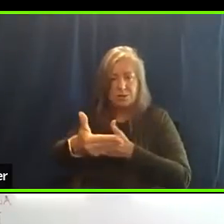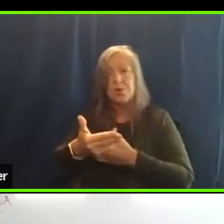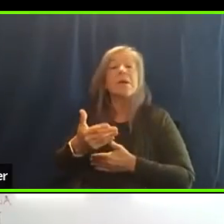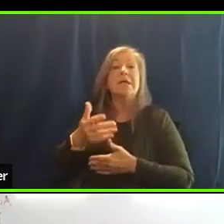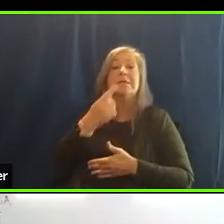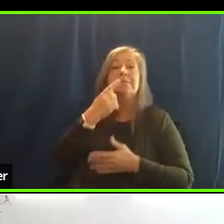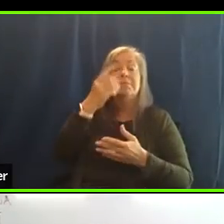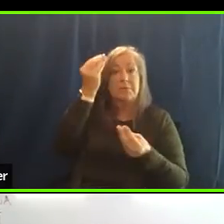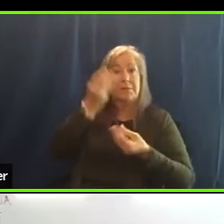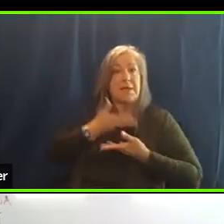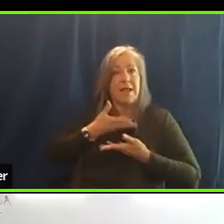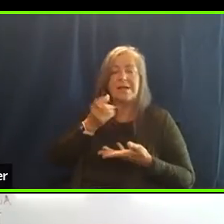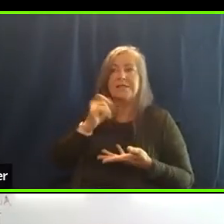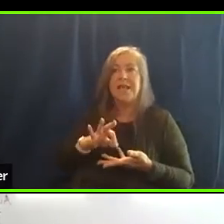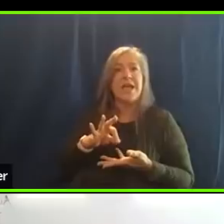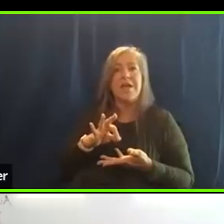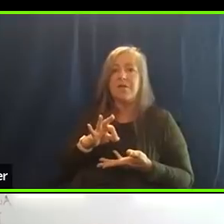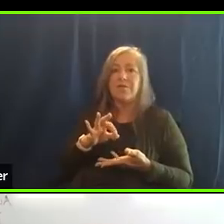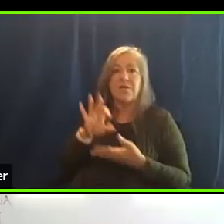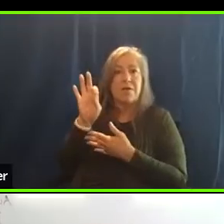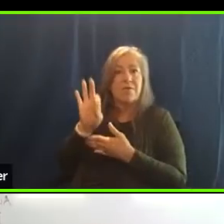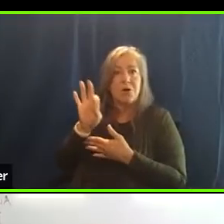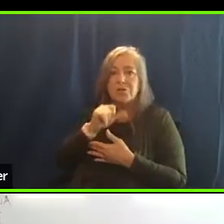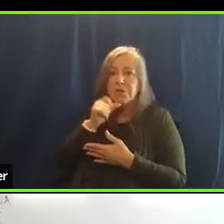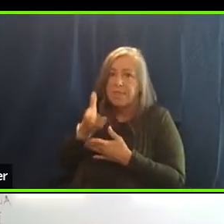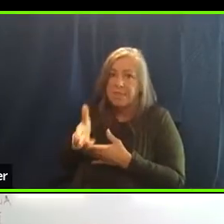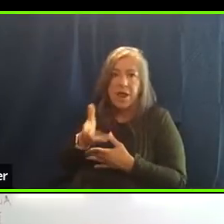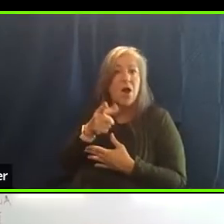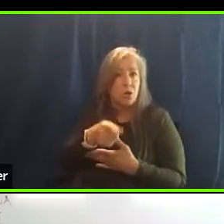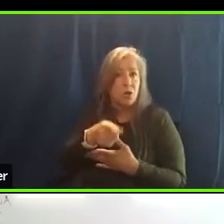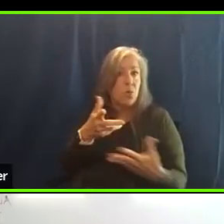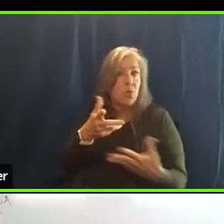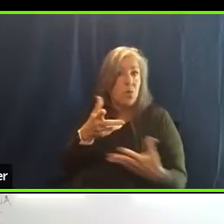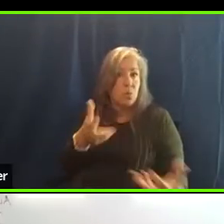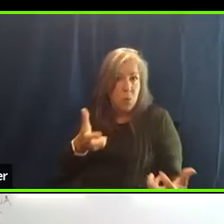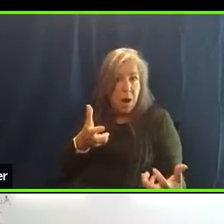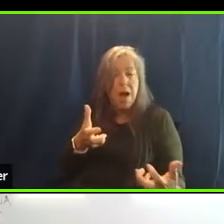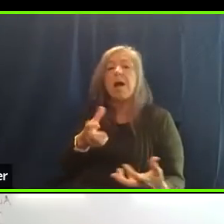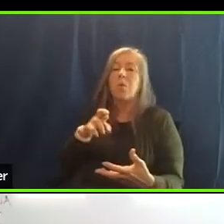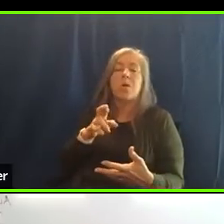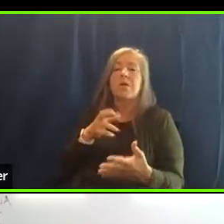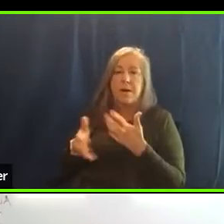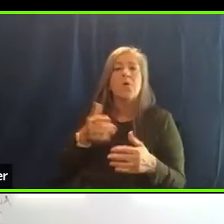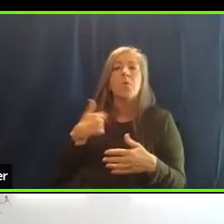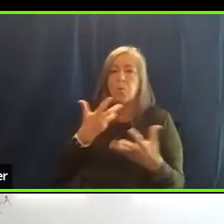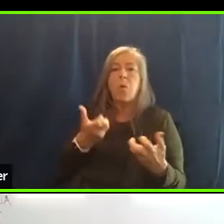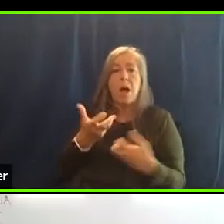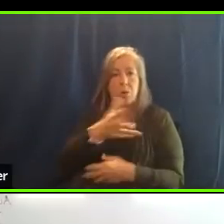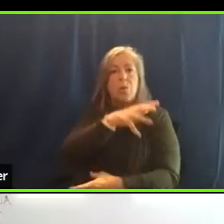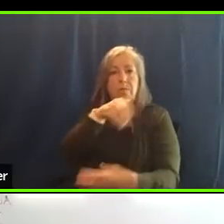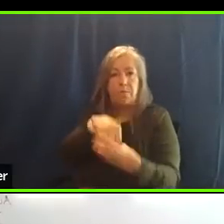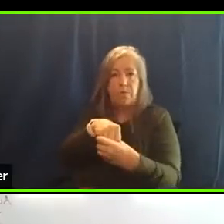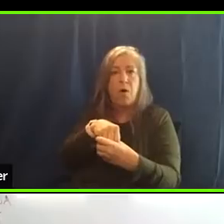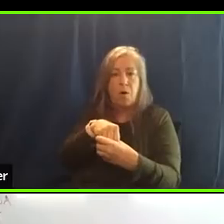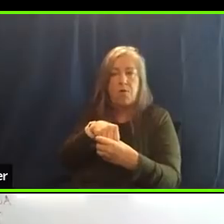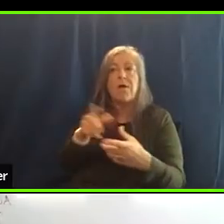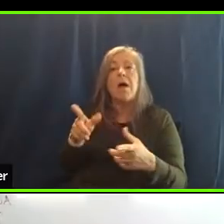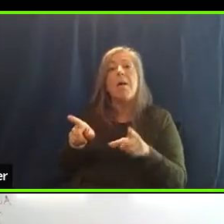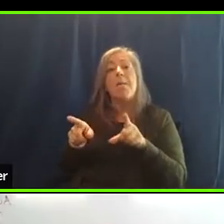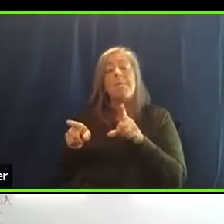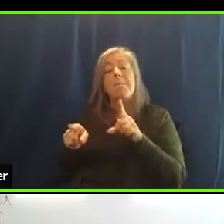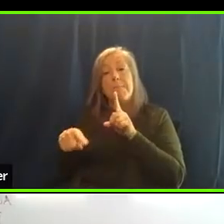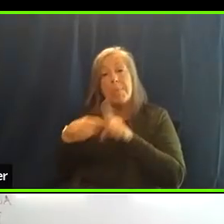like to participate, if you would like to participate in the room setup. And what we'll do is we'll make sure that our custodial staff works with you when